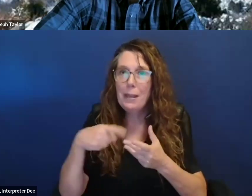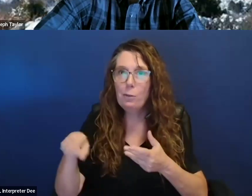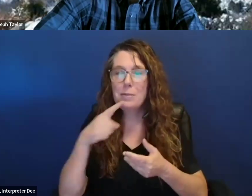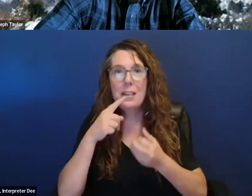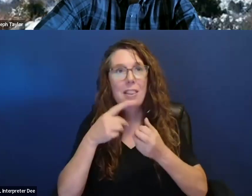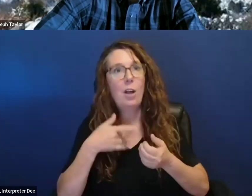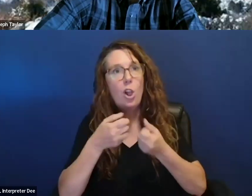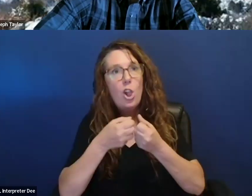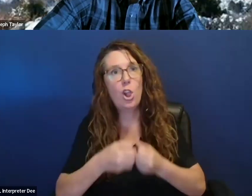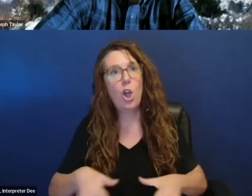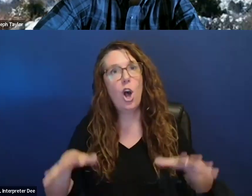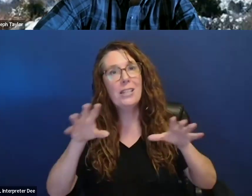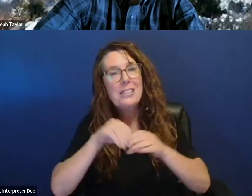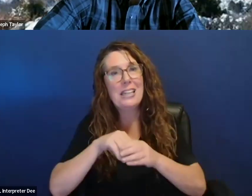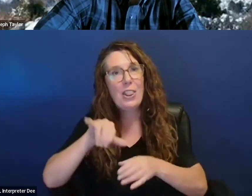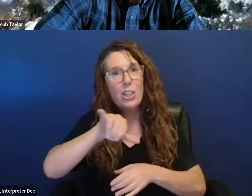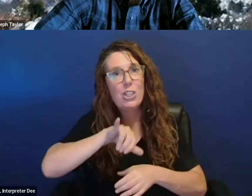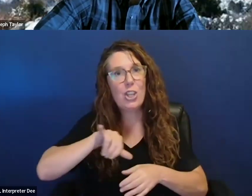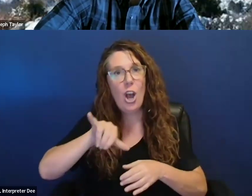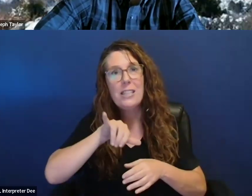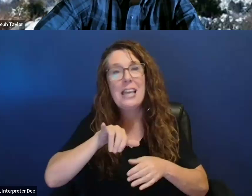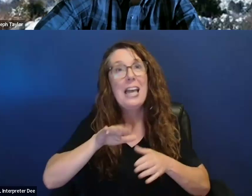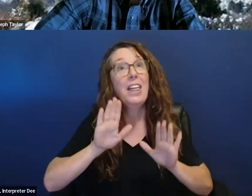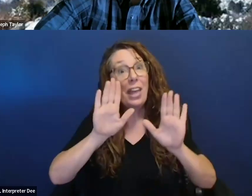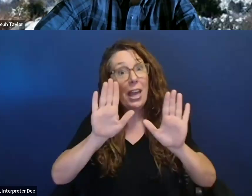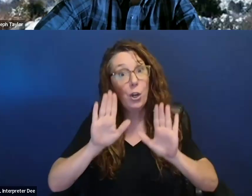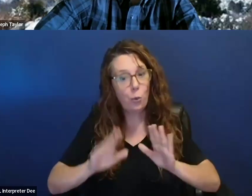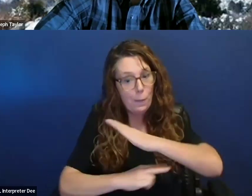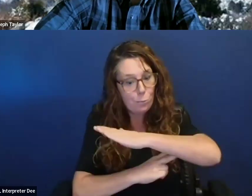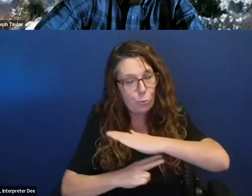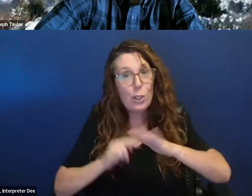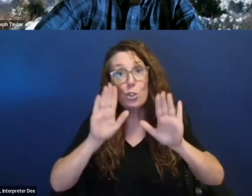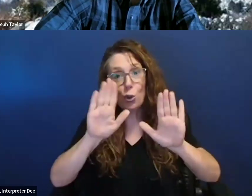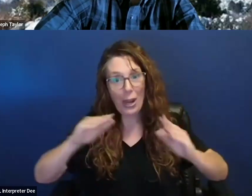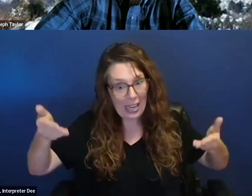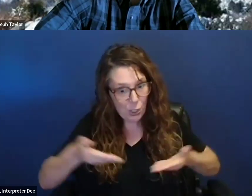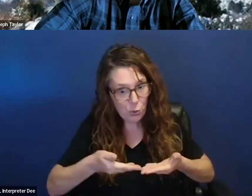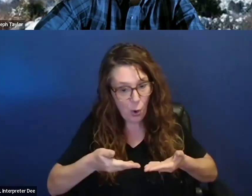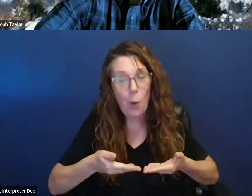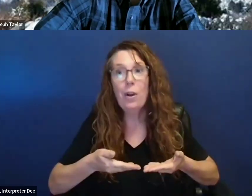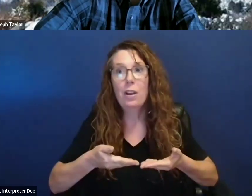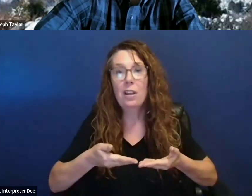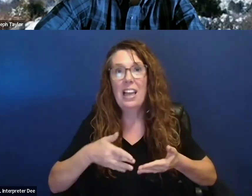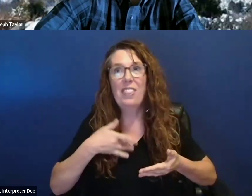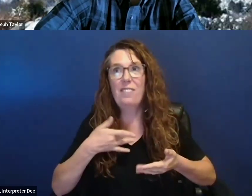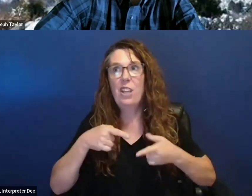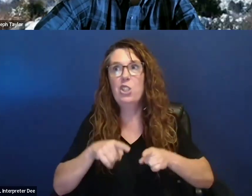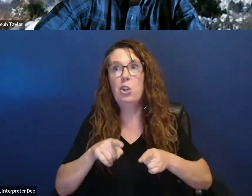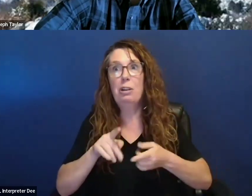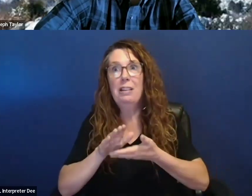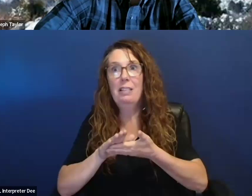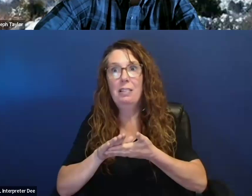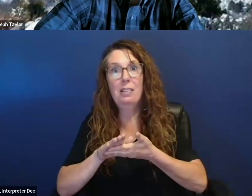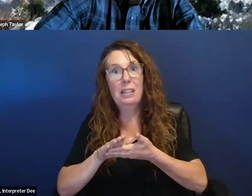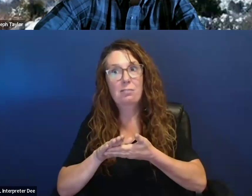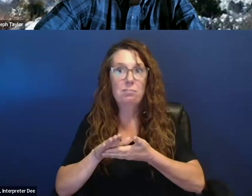in the sauce. Like they had a great bridge and a great introduction, and then they felt like during the academic